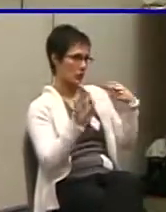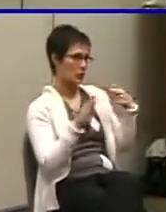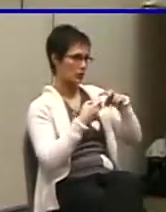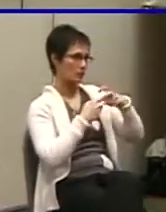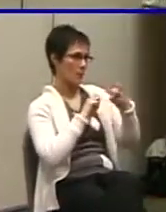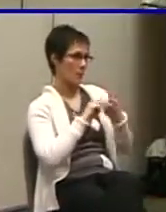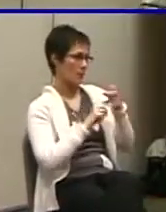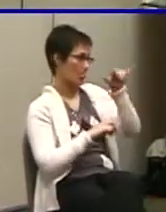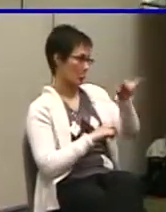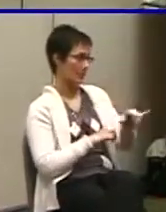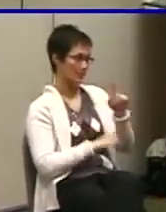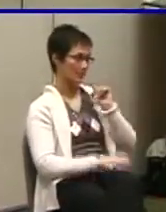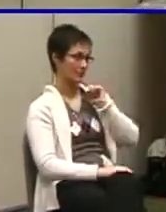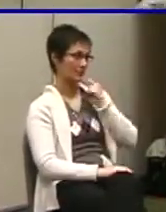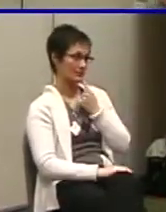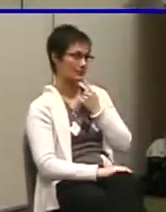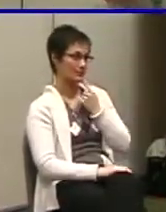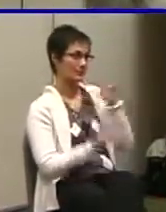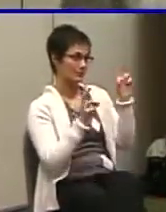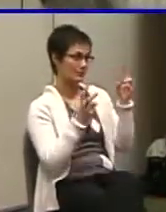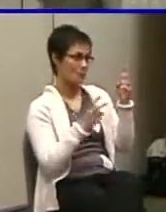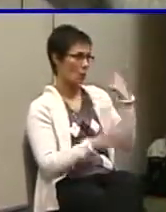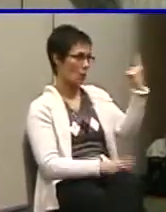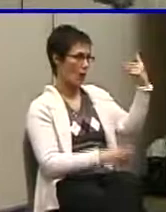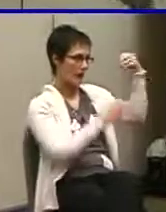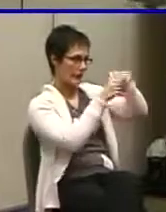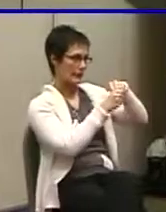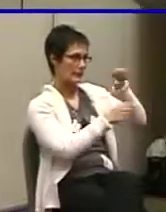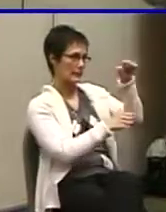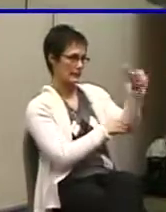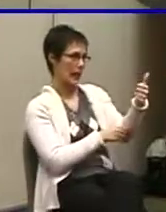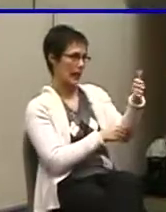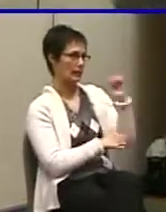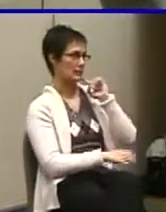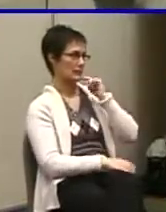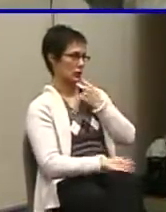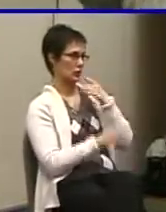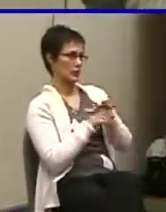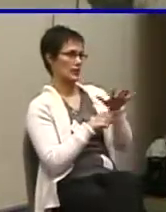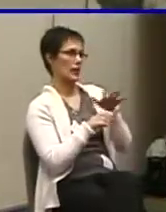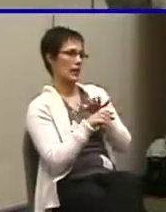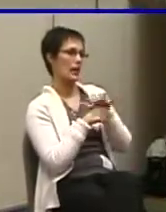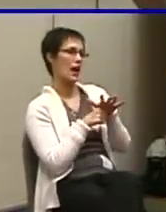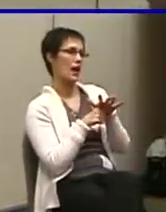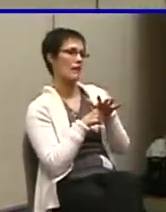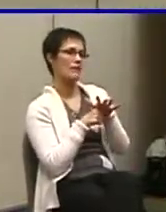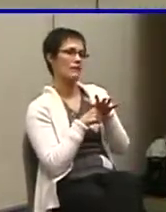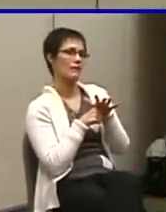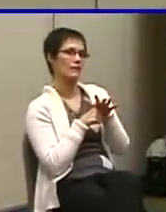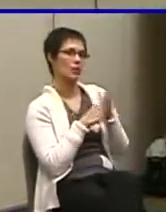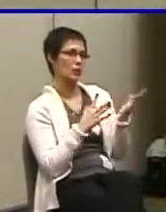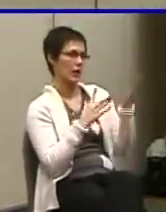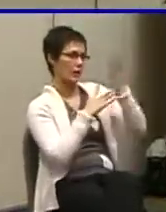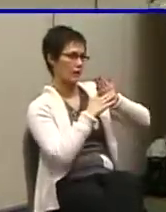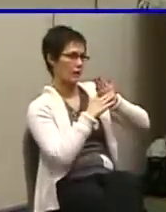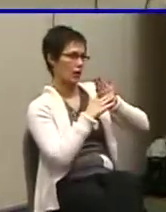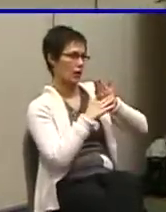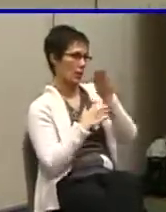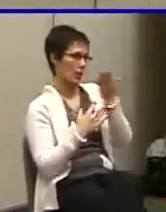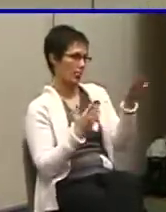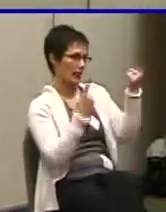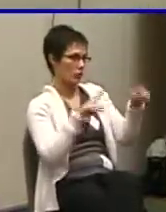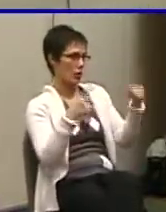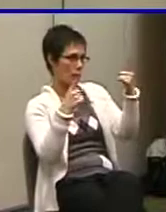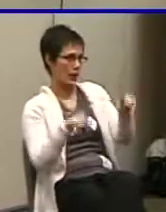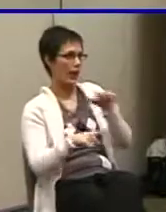pretty significant issues out there. And they say about 1 in 10 that this is serious enough to be, you know, interfering with things that are going on.